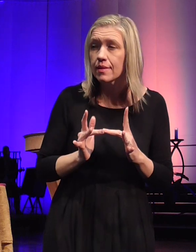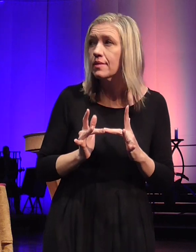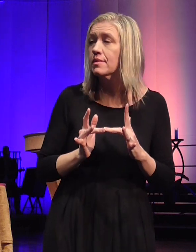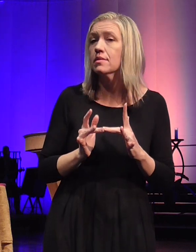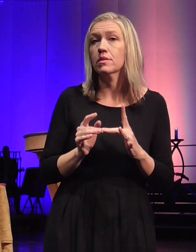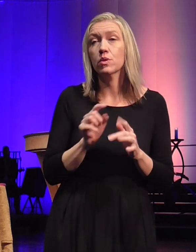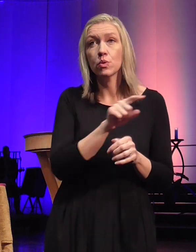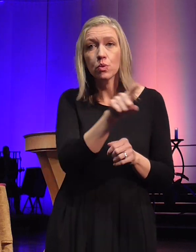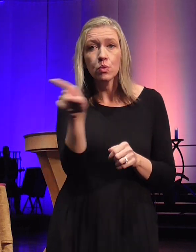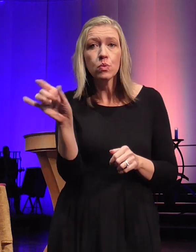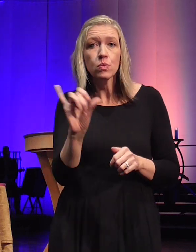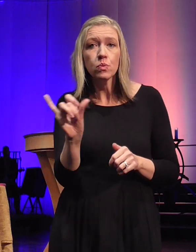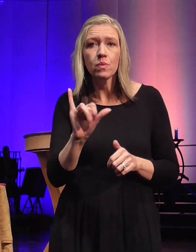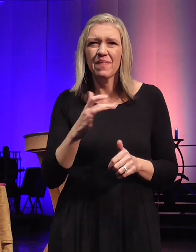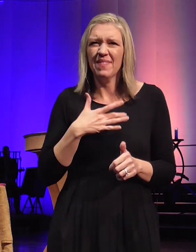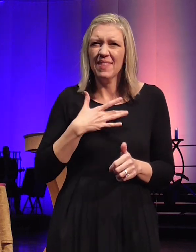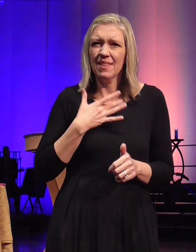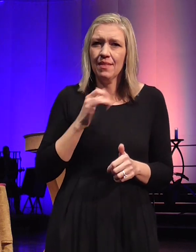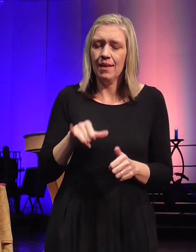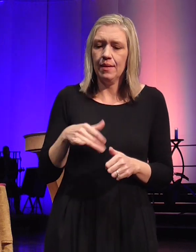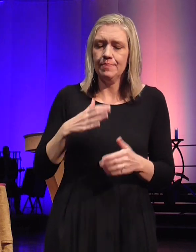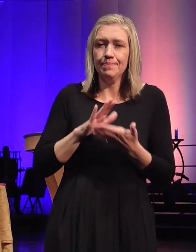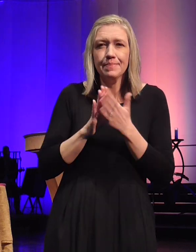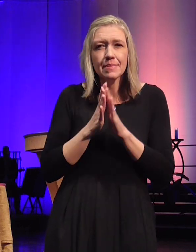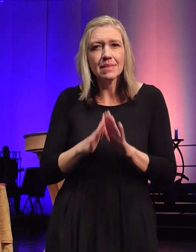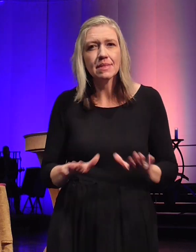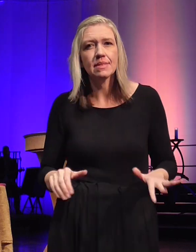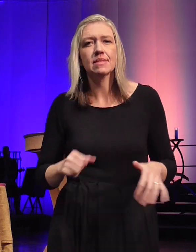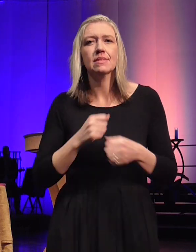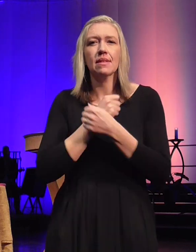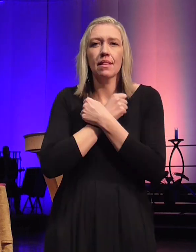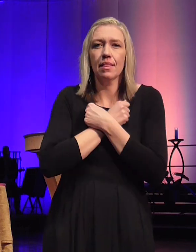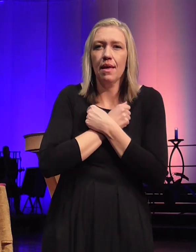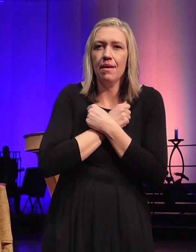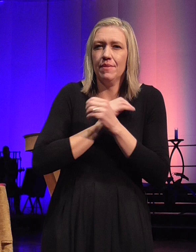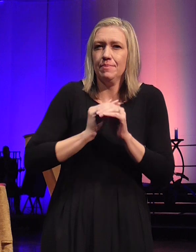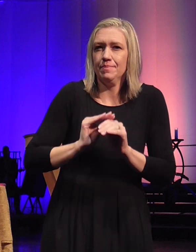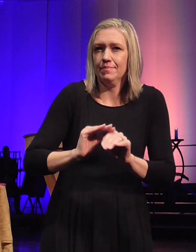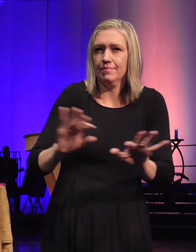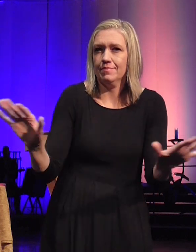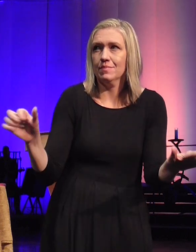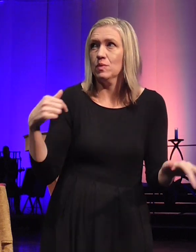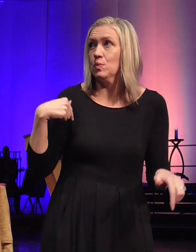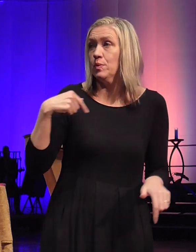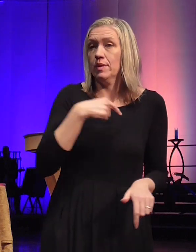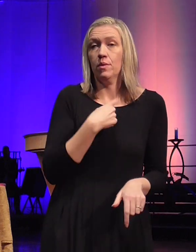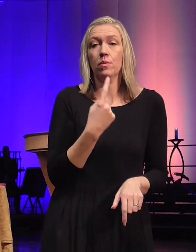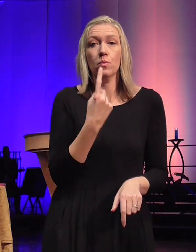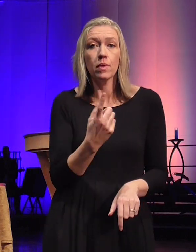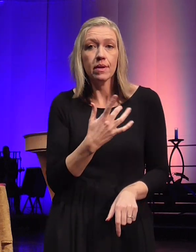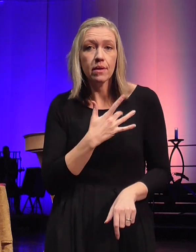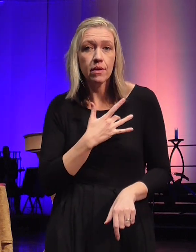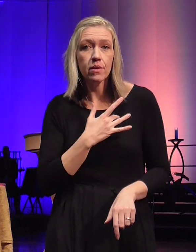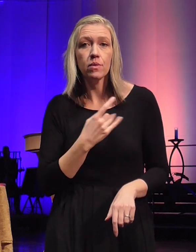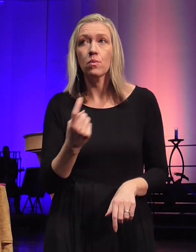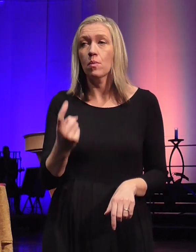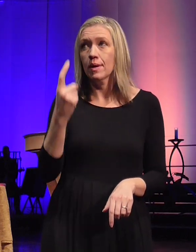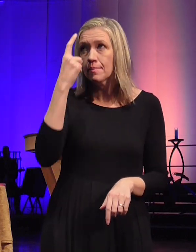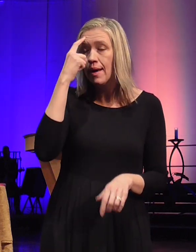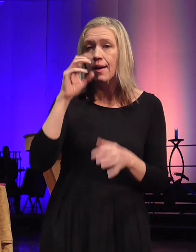May you also feel that peace and that love, for we are all connected in one heart and one